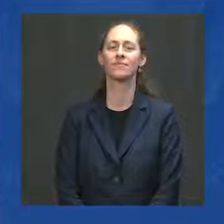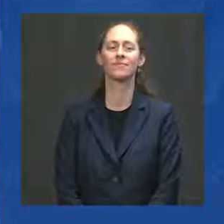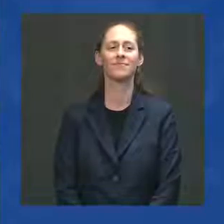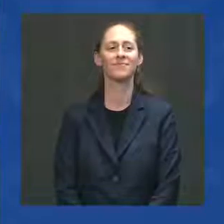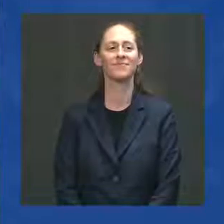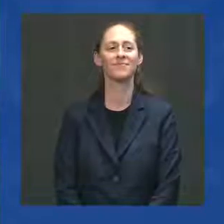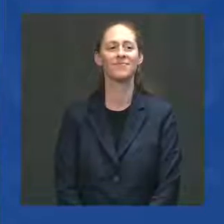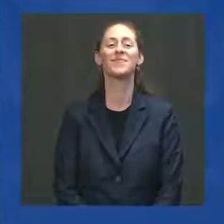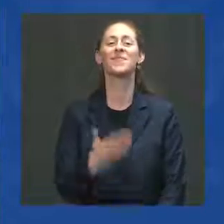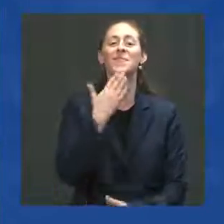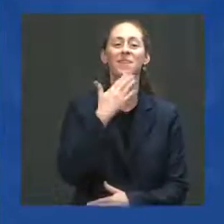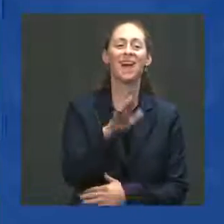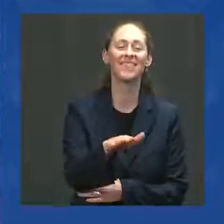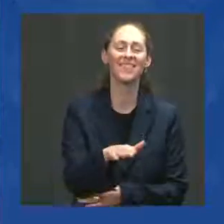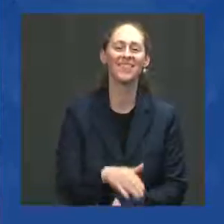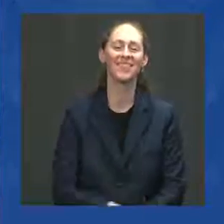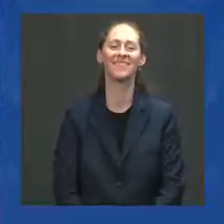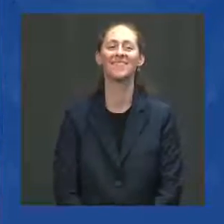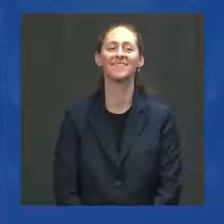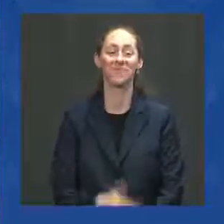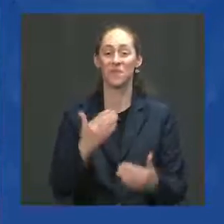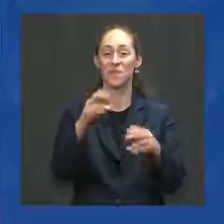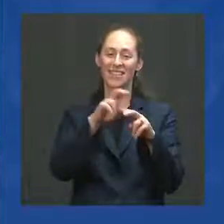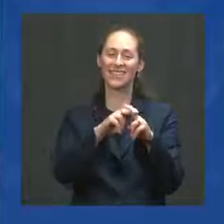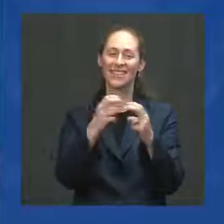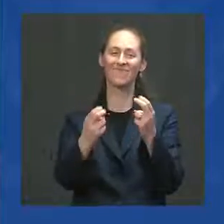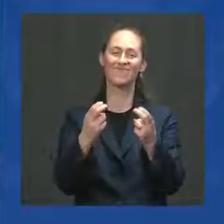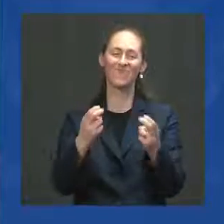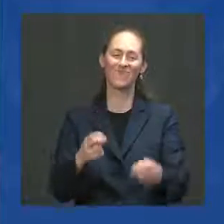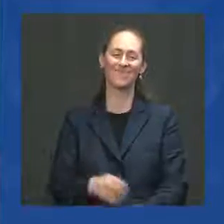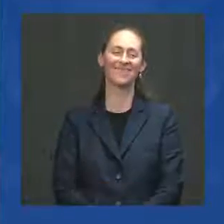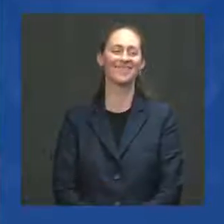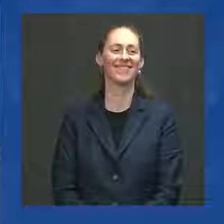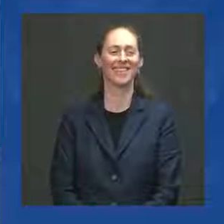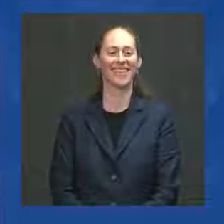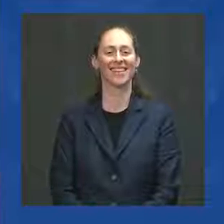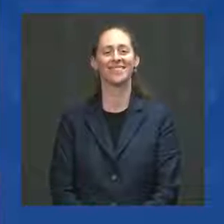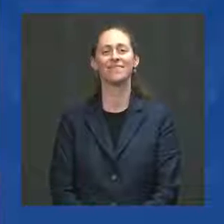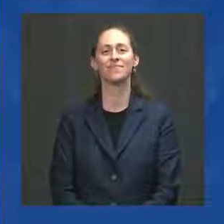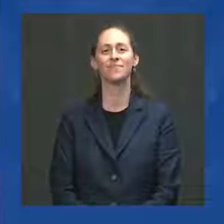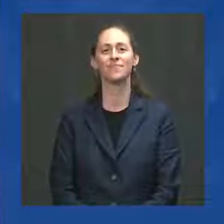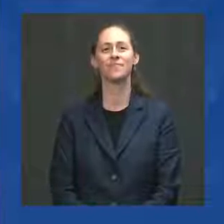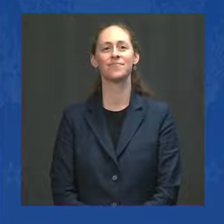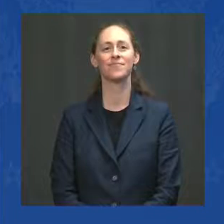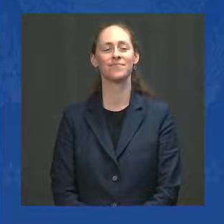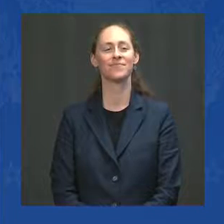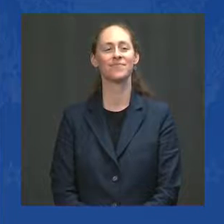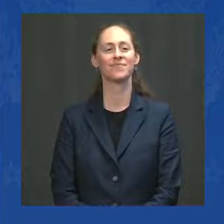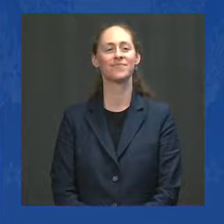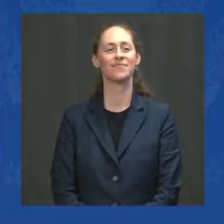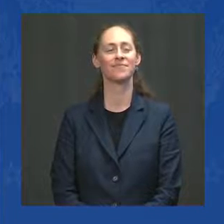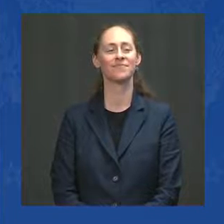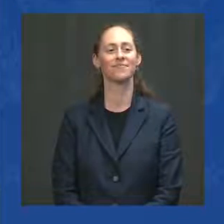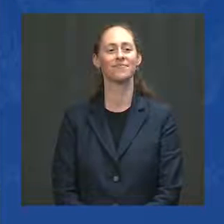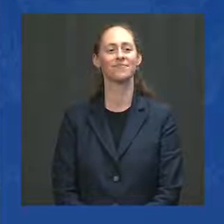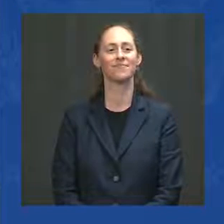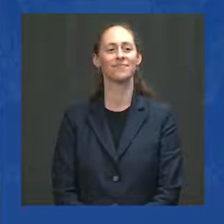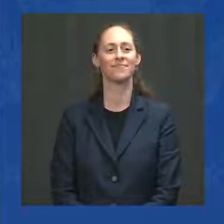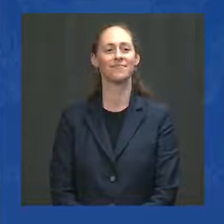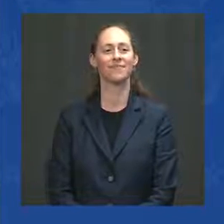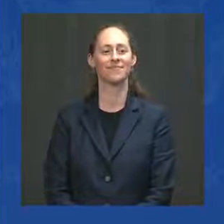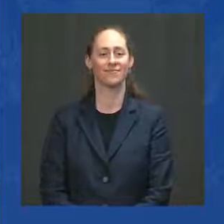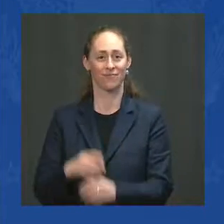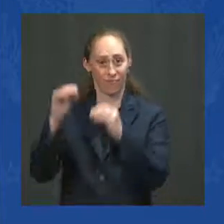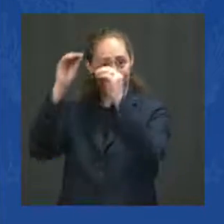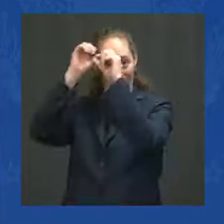Good afternoon. Please have a seat. Good afternoon, everyone. The President has been clear that